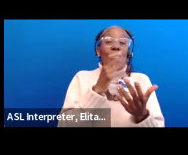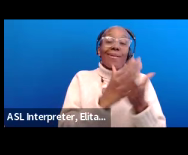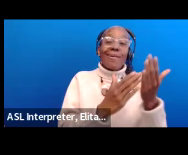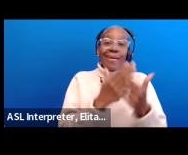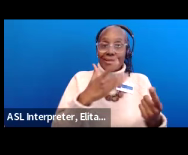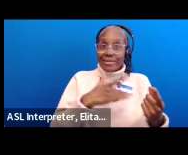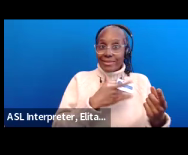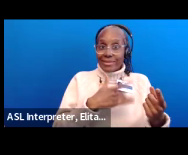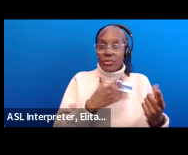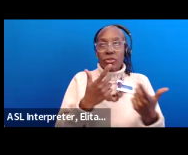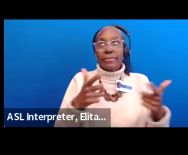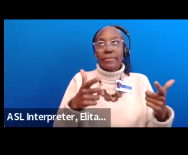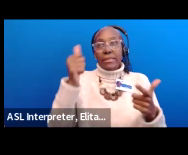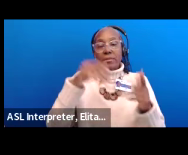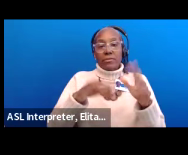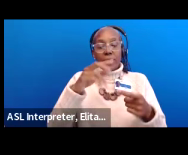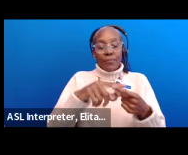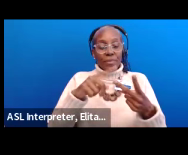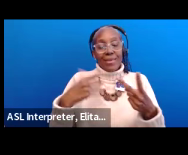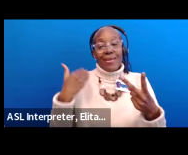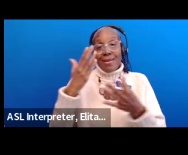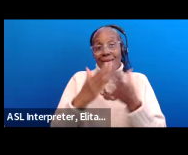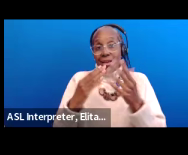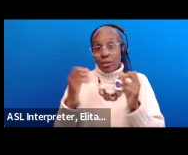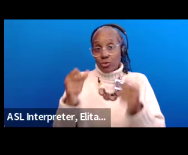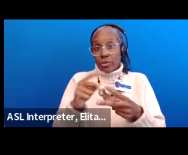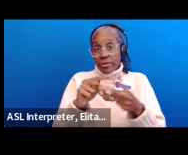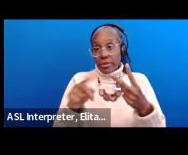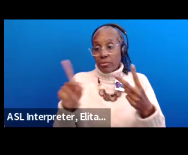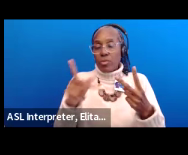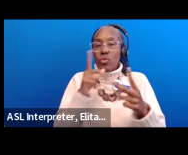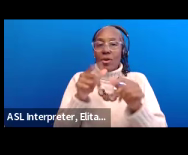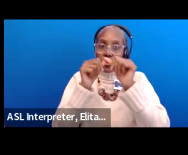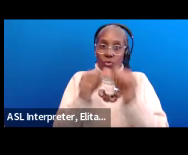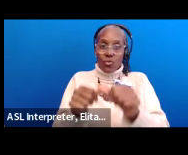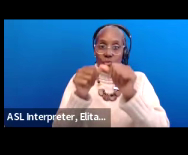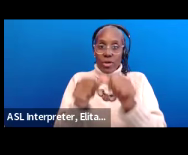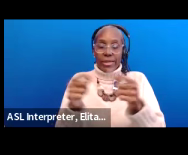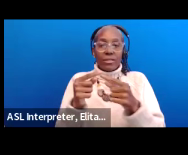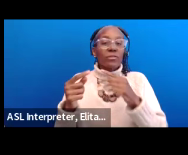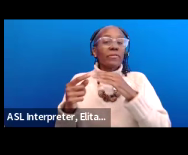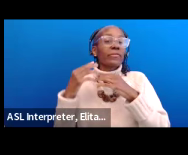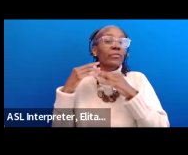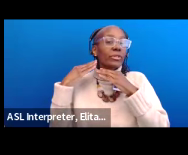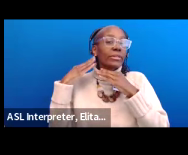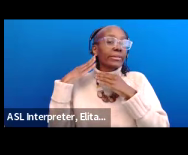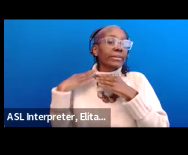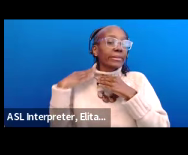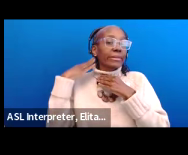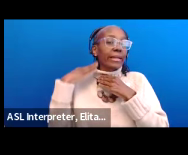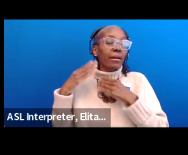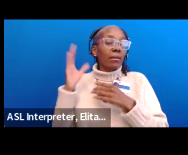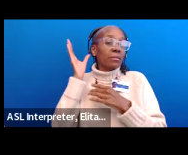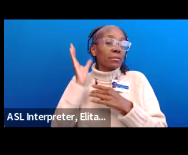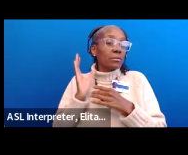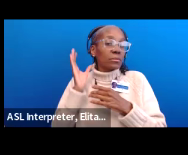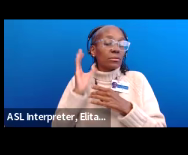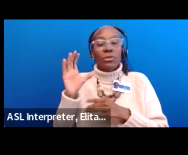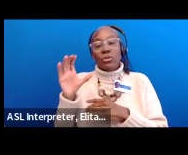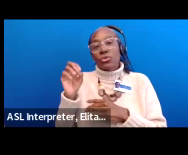sensation. It was our biggest finding, as well as hand strength for people with chronic injury to the neck region or cervical